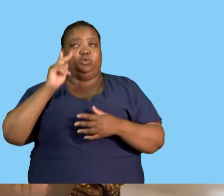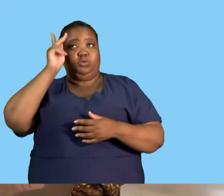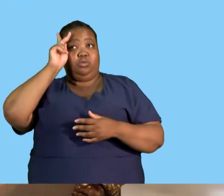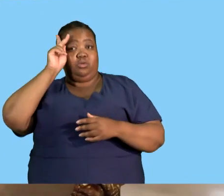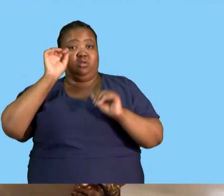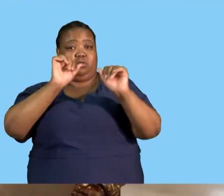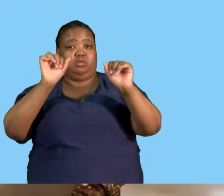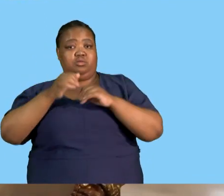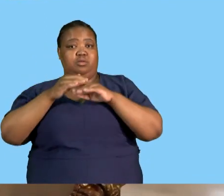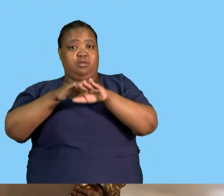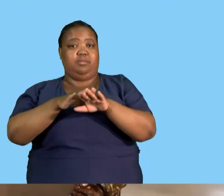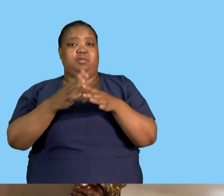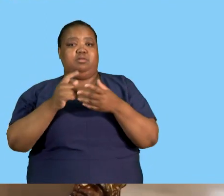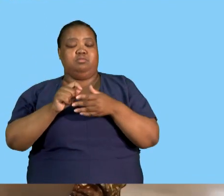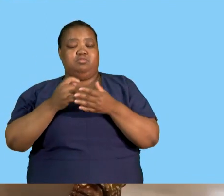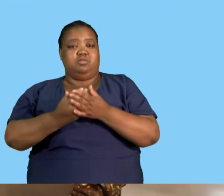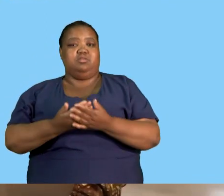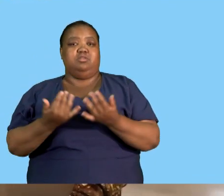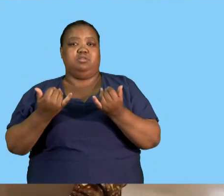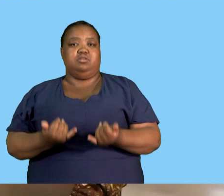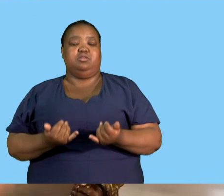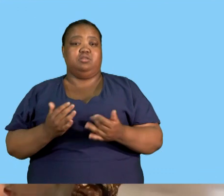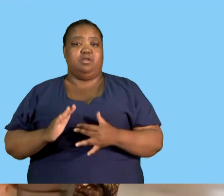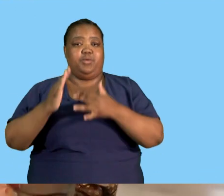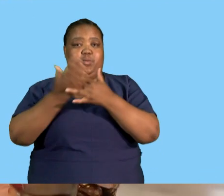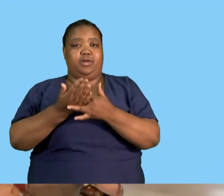knowledge properly. So we're going to go now to a